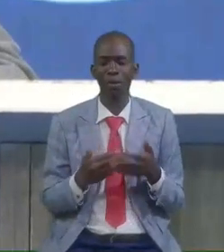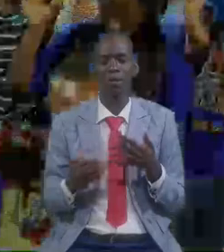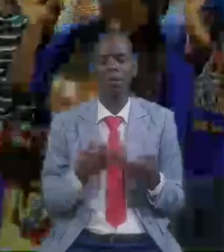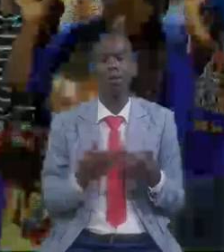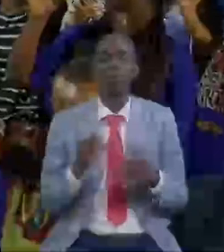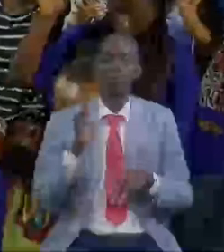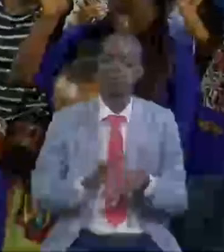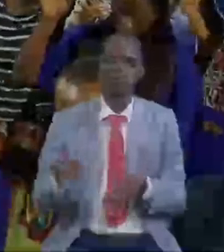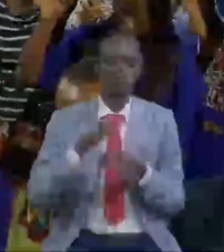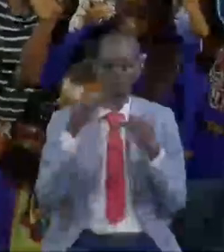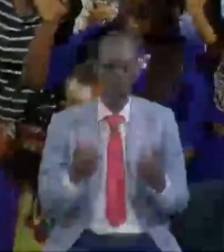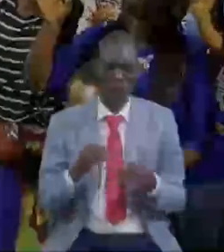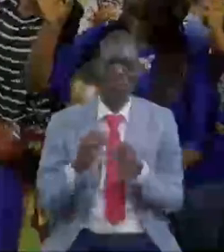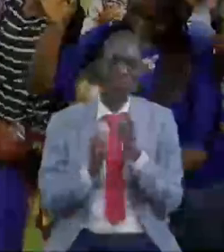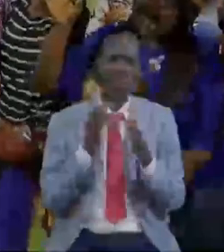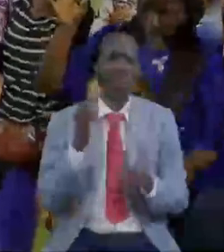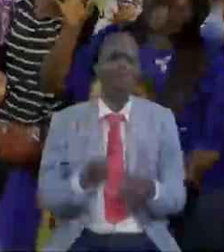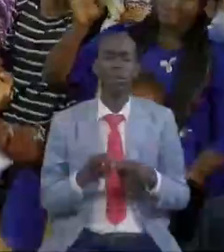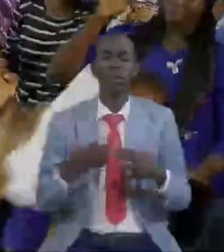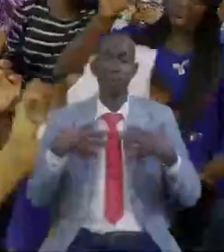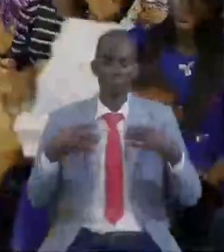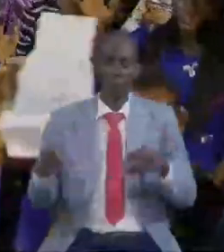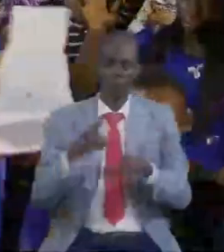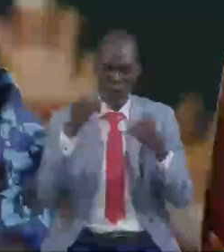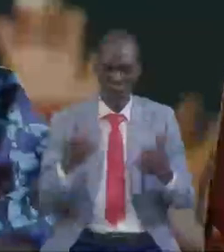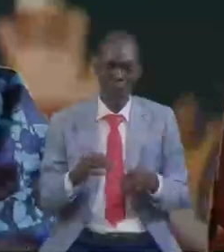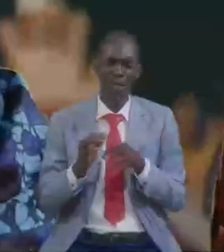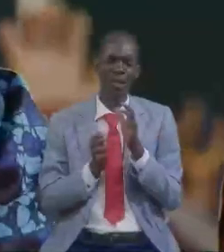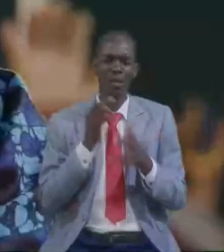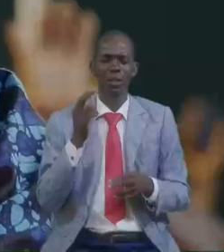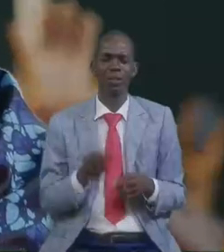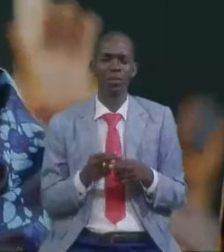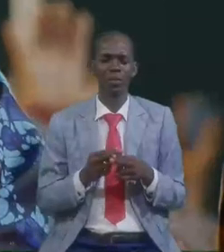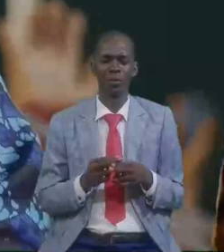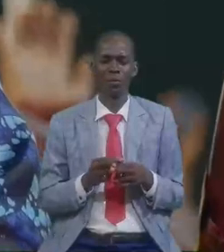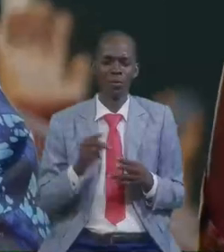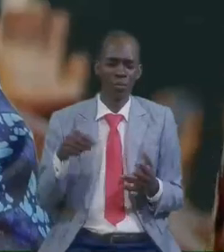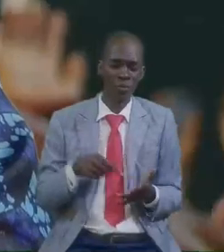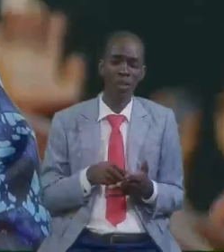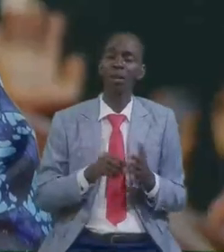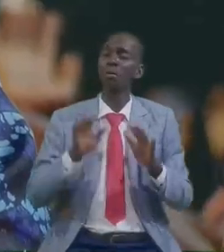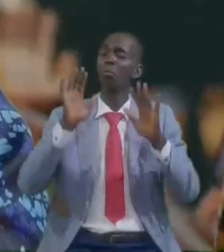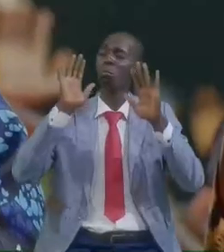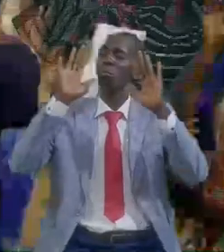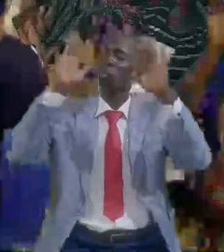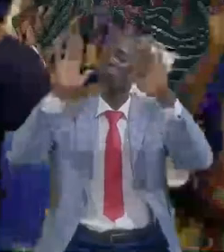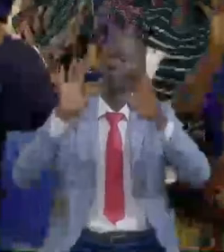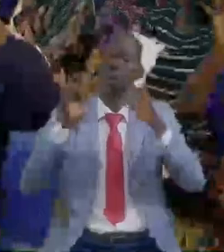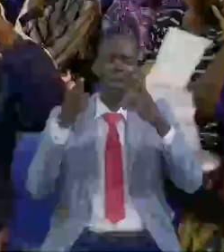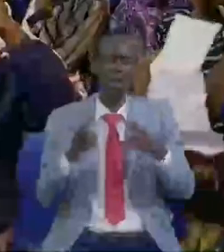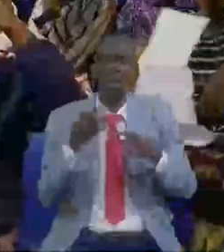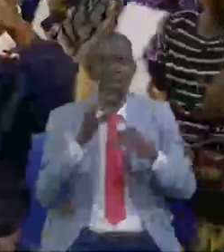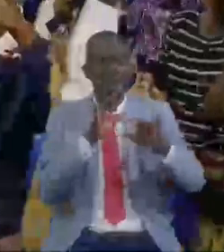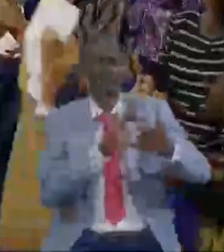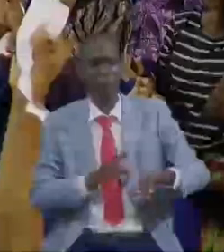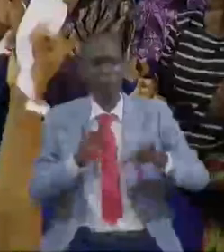right now. Étape, heal them right now. This miracle of mercy miracle to